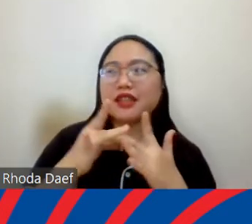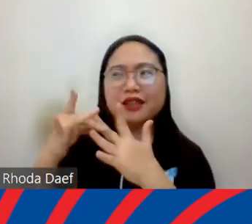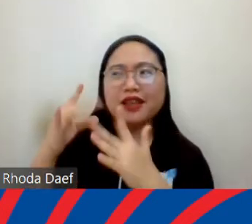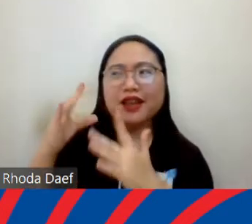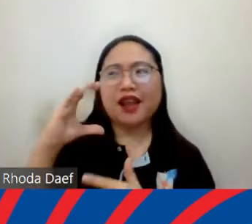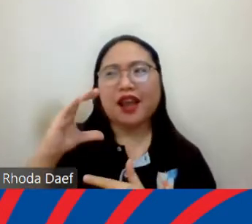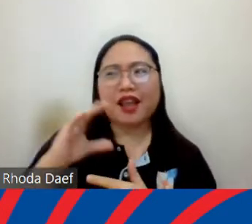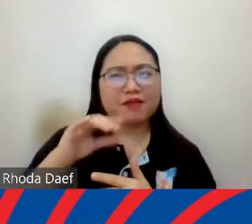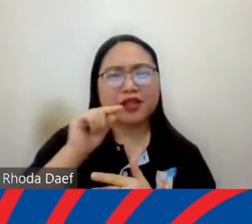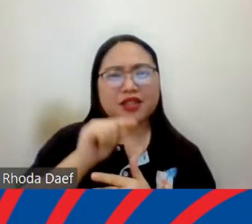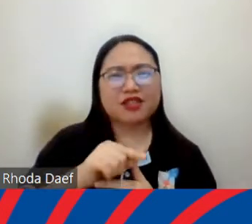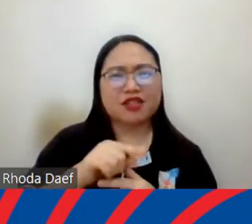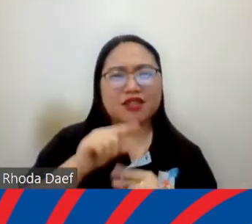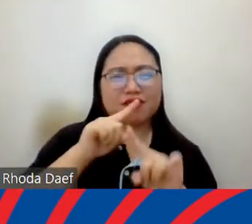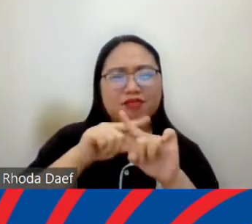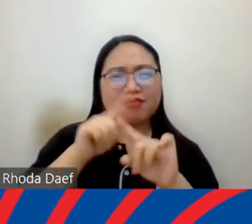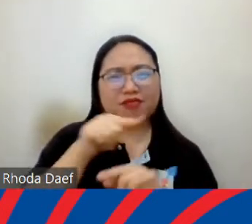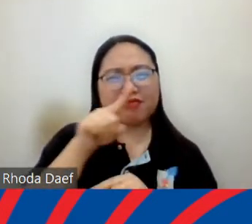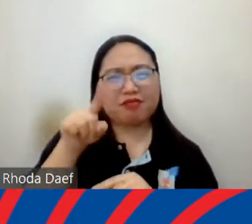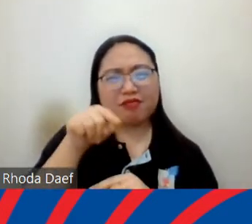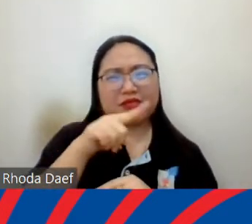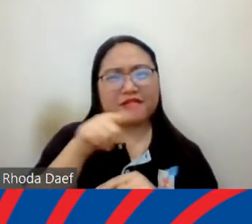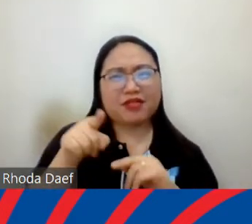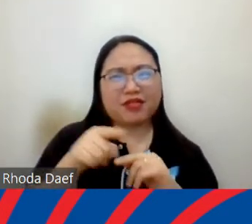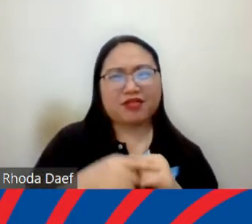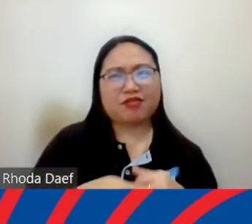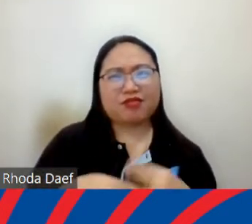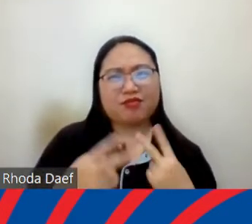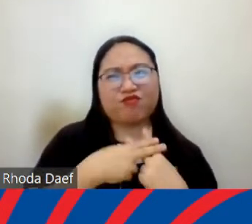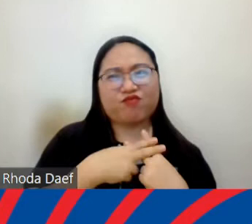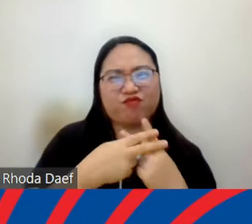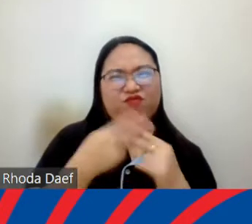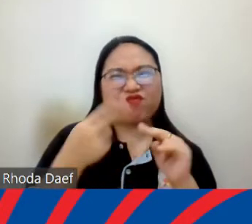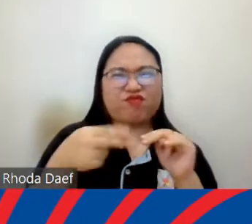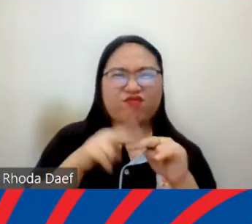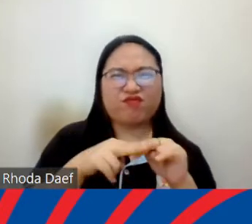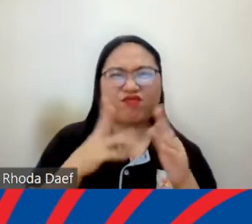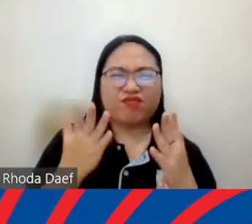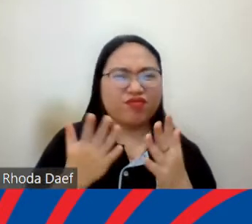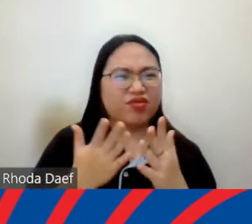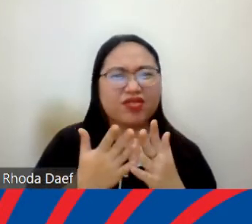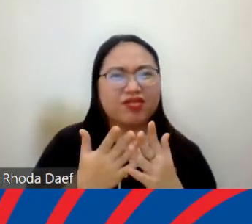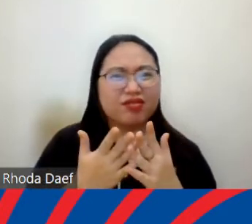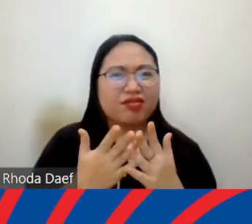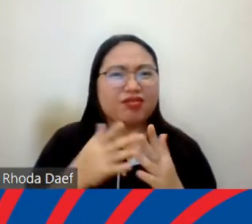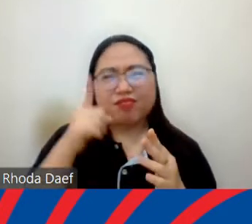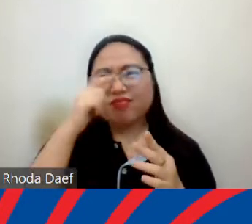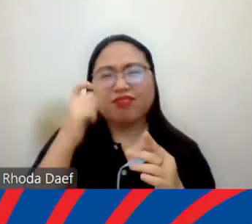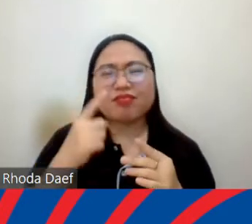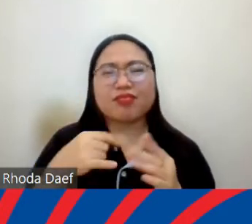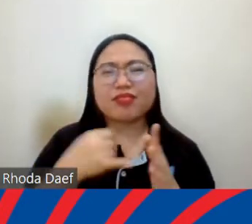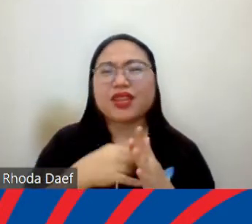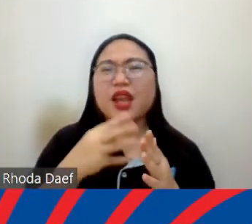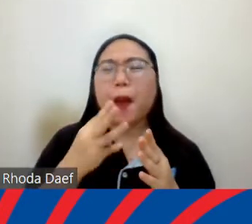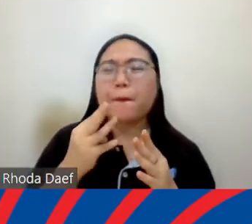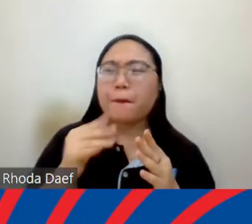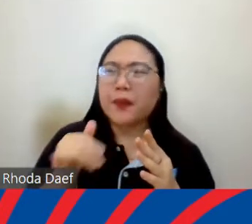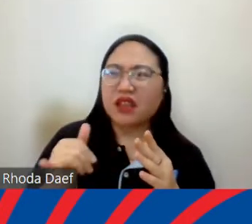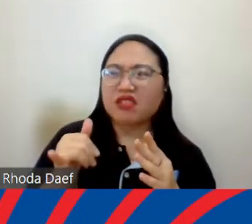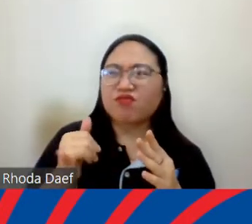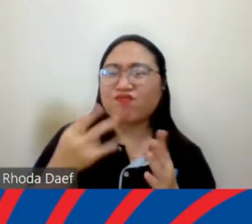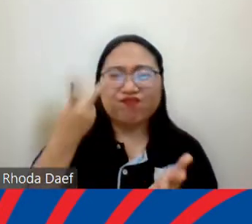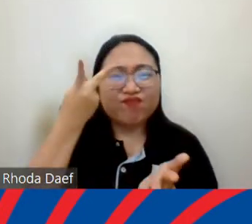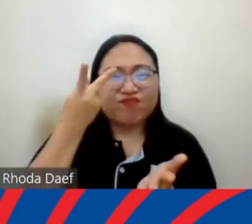mga ampersand or the at symbol because it may fail in